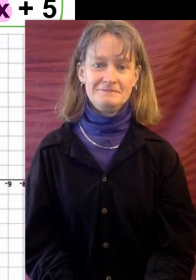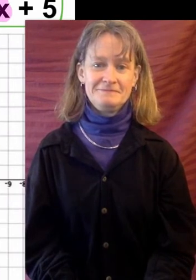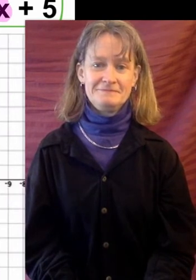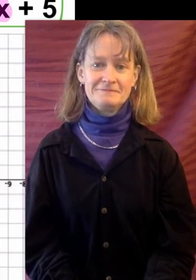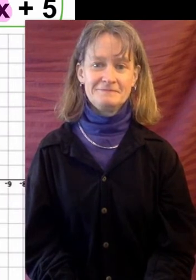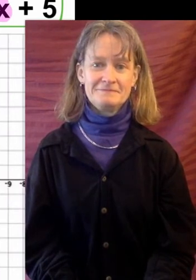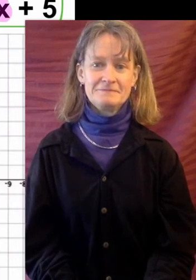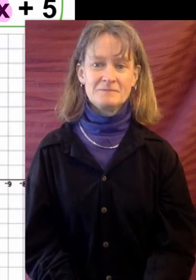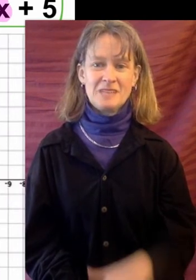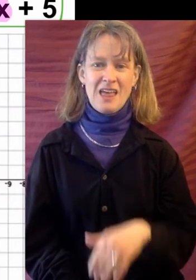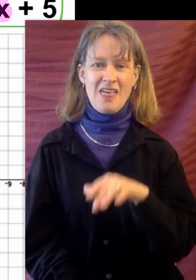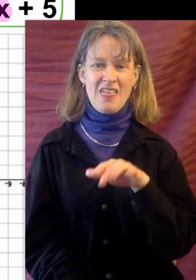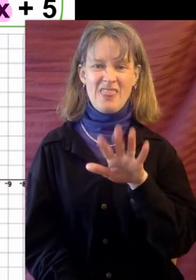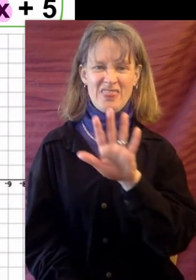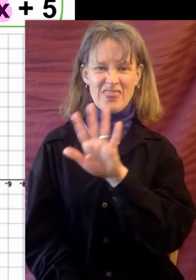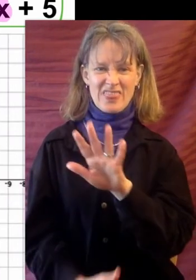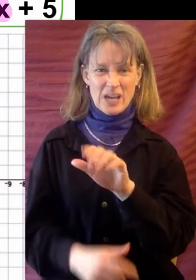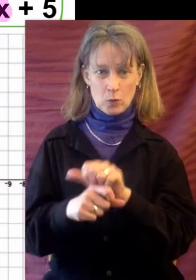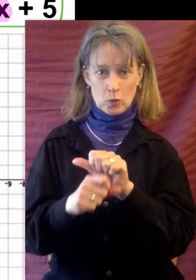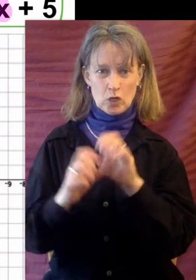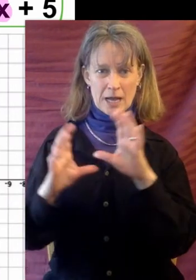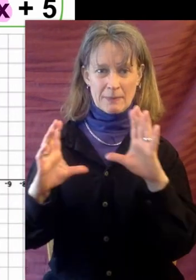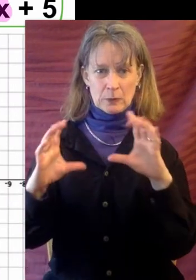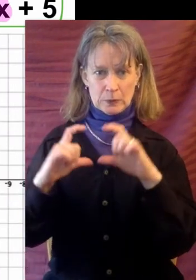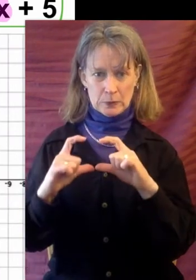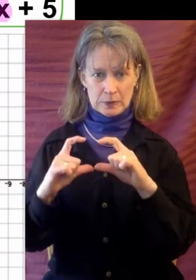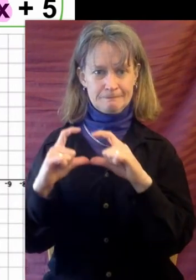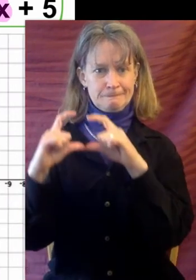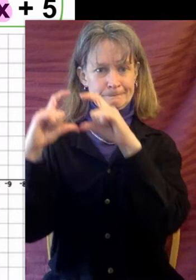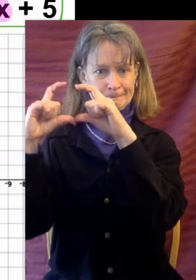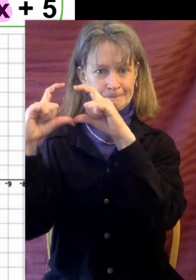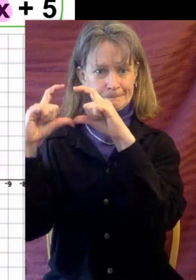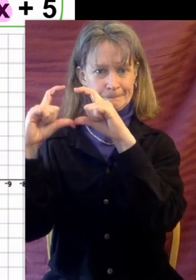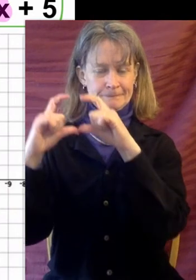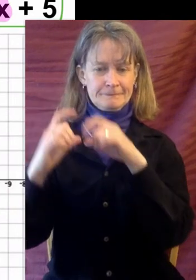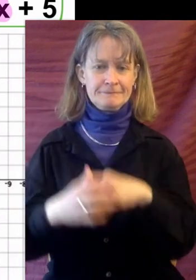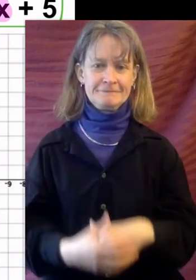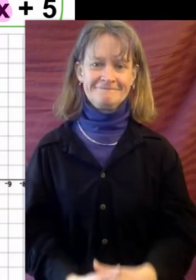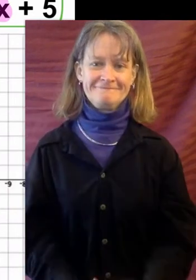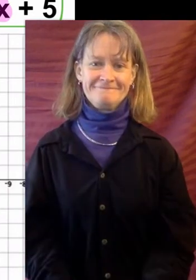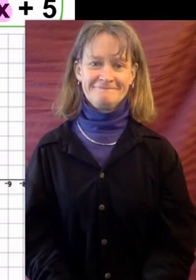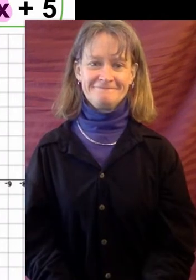I'm going to move this work. I'm going to move this whole work